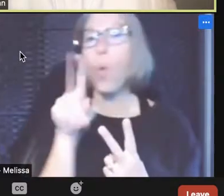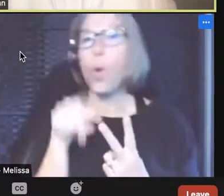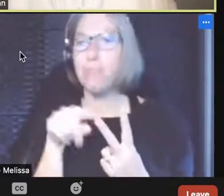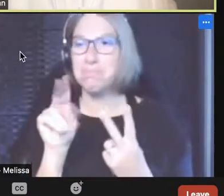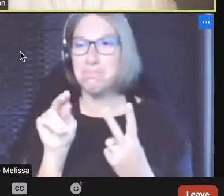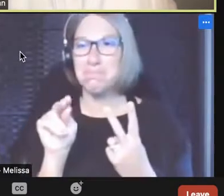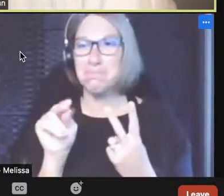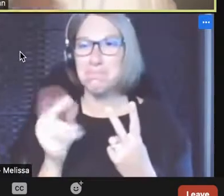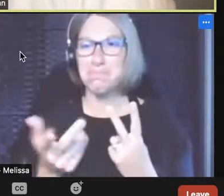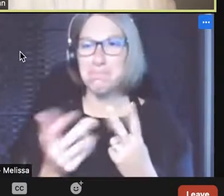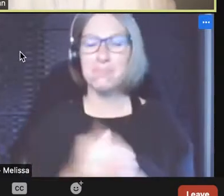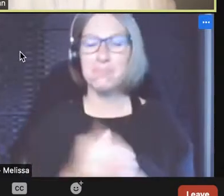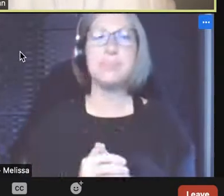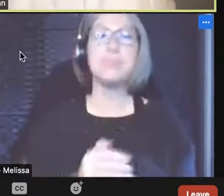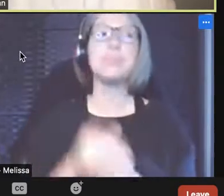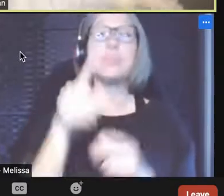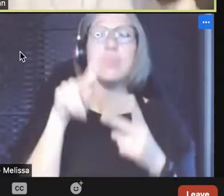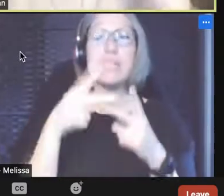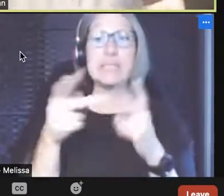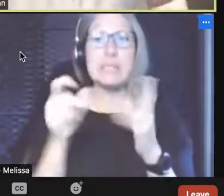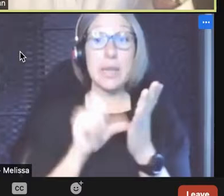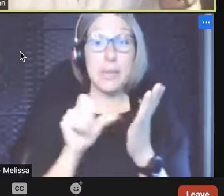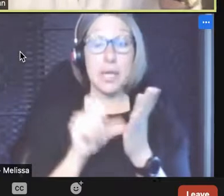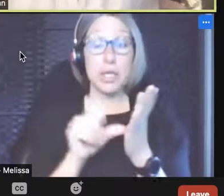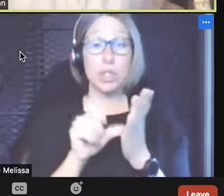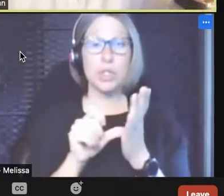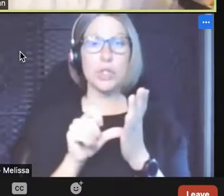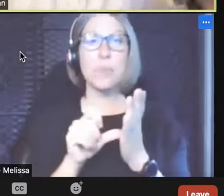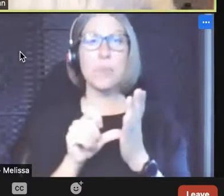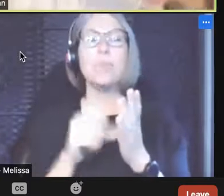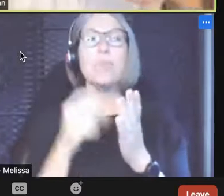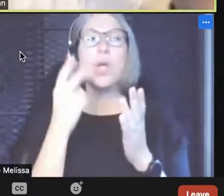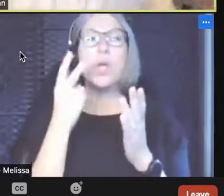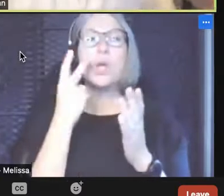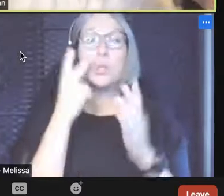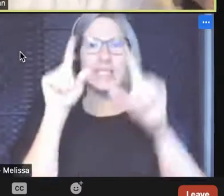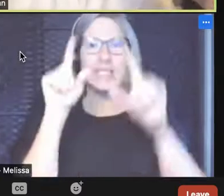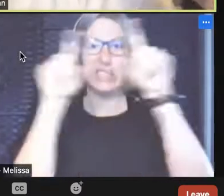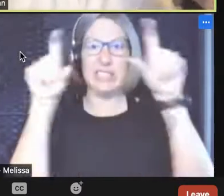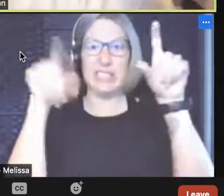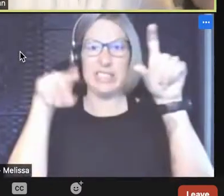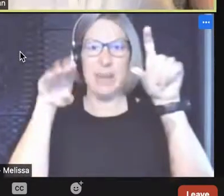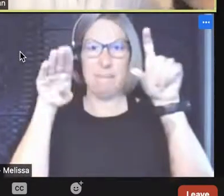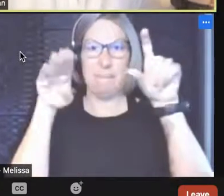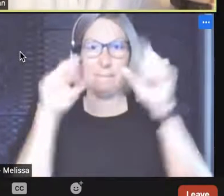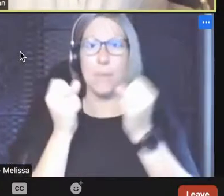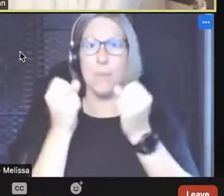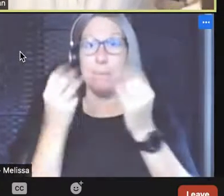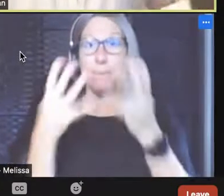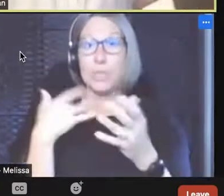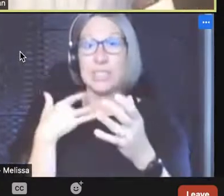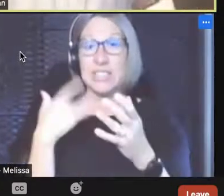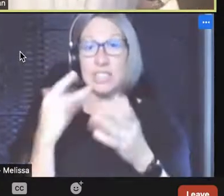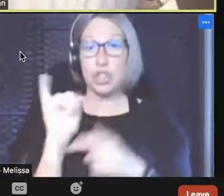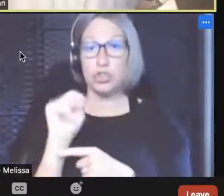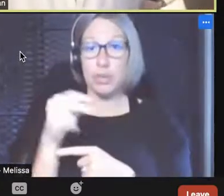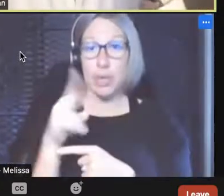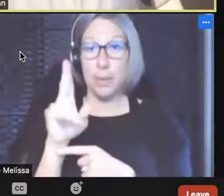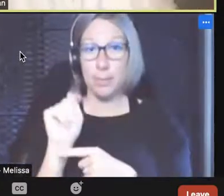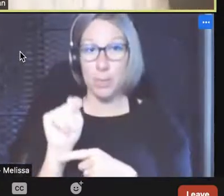This is the second page, okay? And on that second page, you see this is the top of it, multisensory input and technology, and